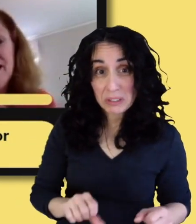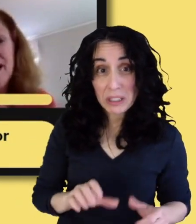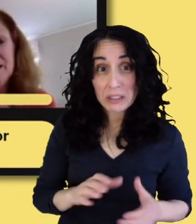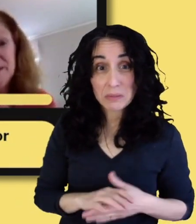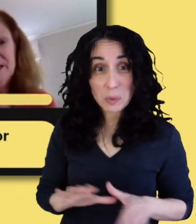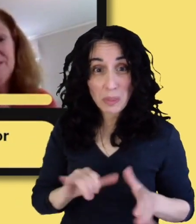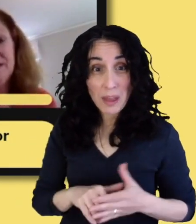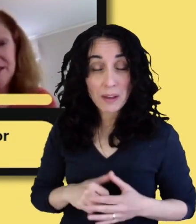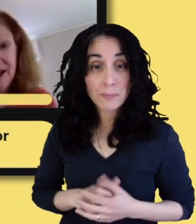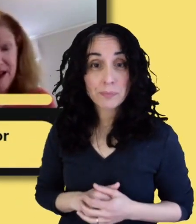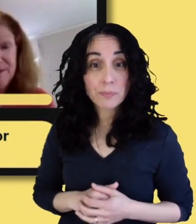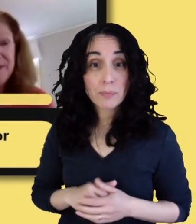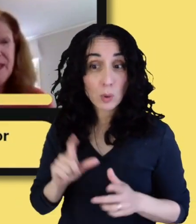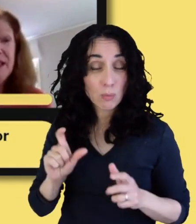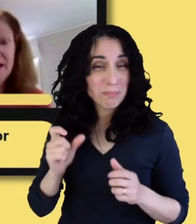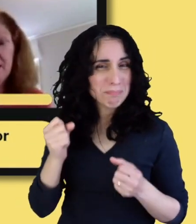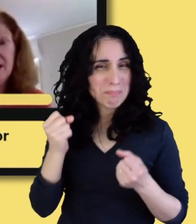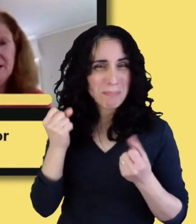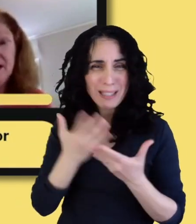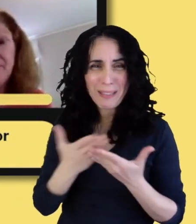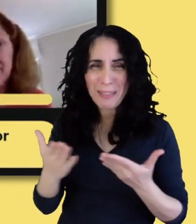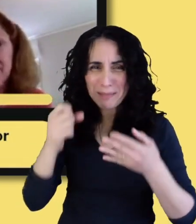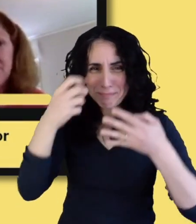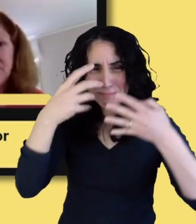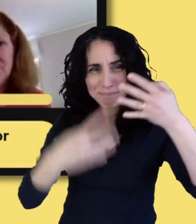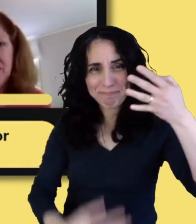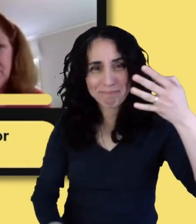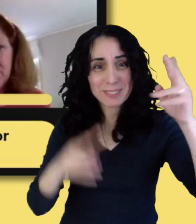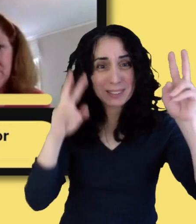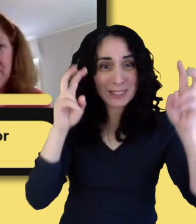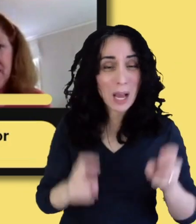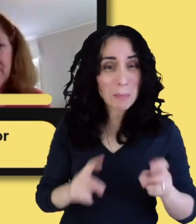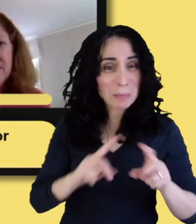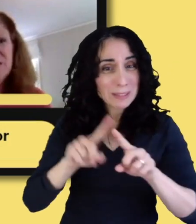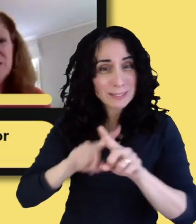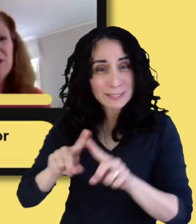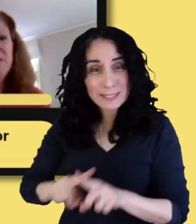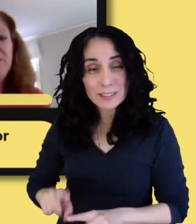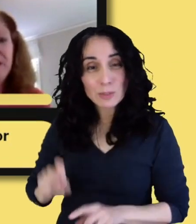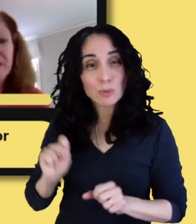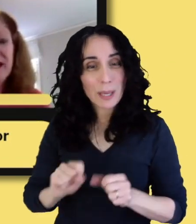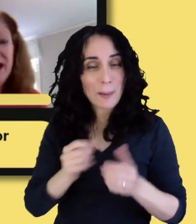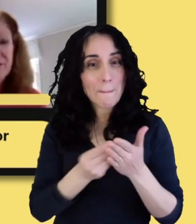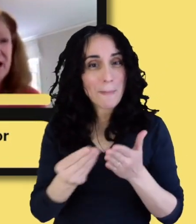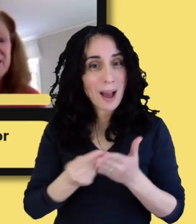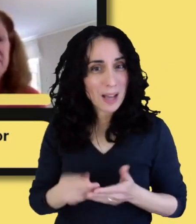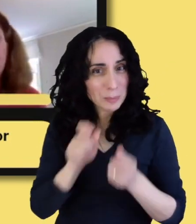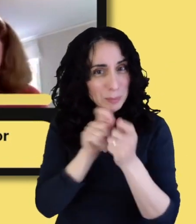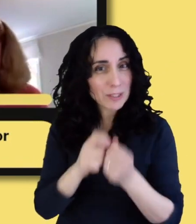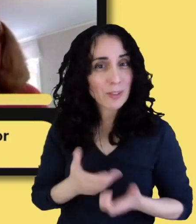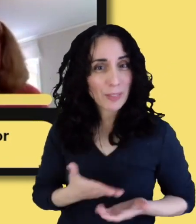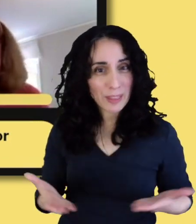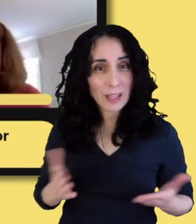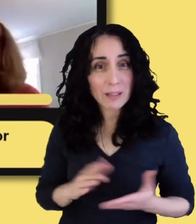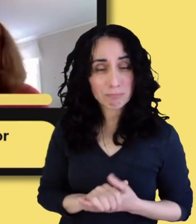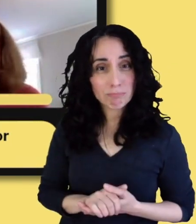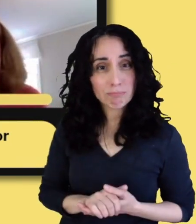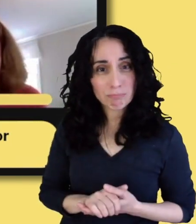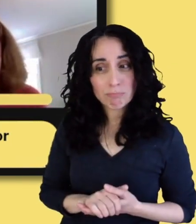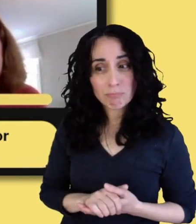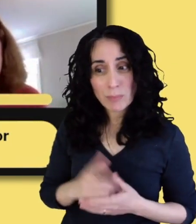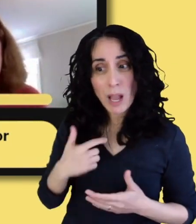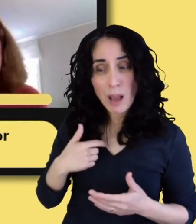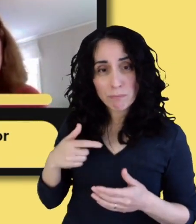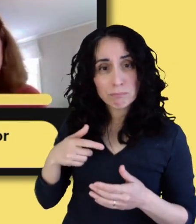it by specific topic of what you want to work on. So parents, I have directed, and parents have been